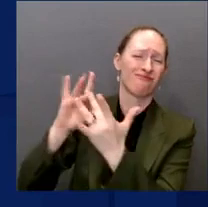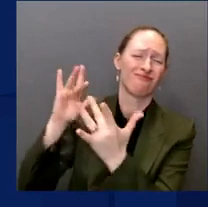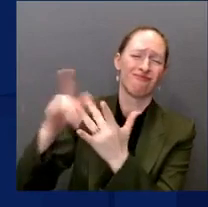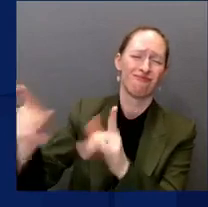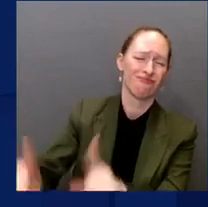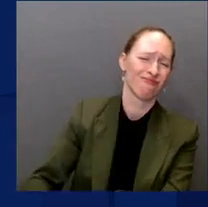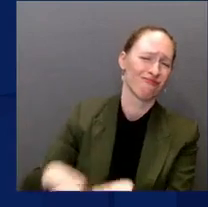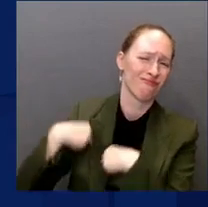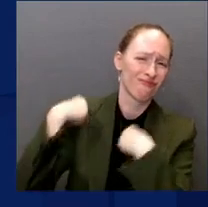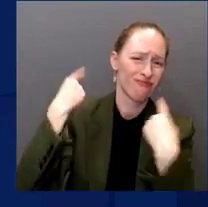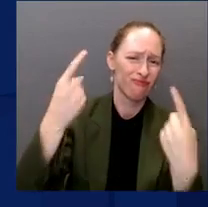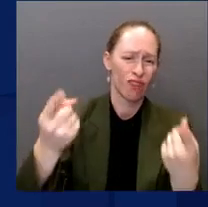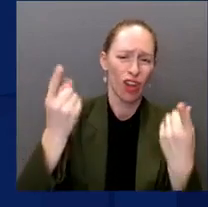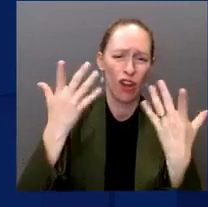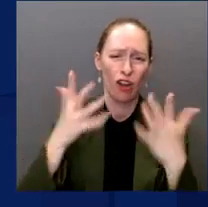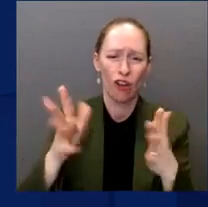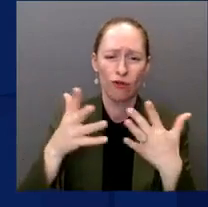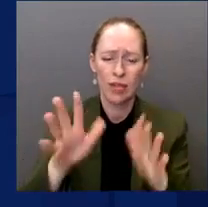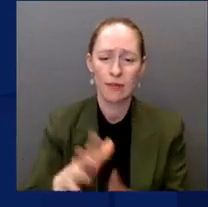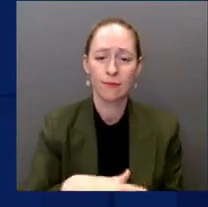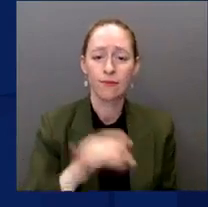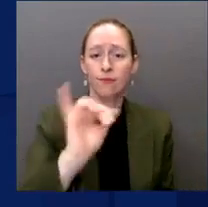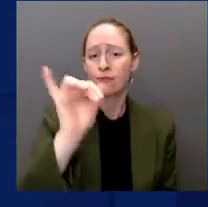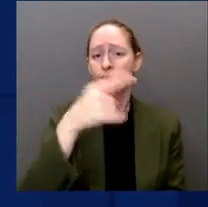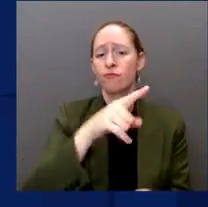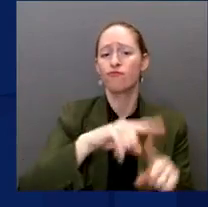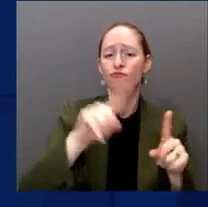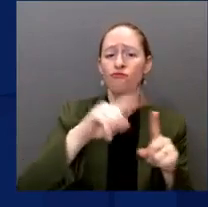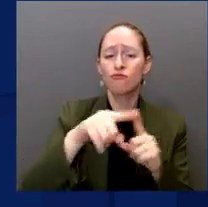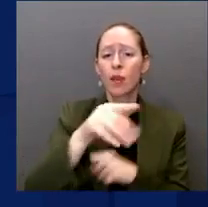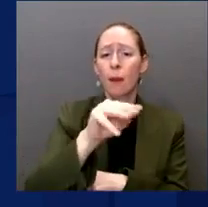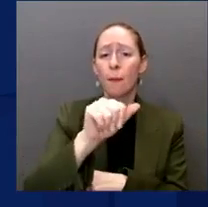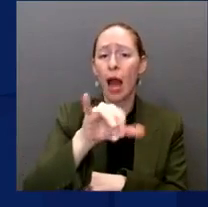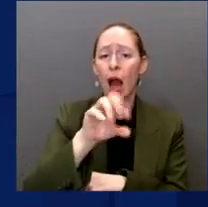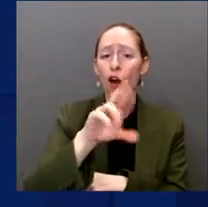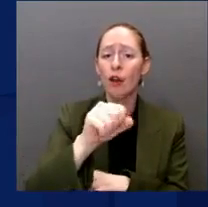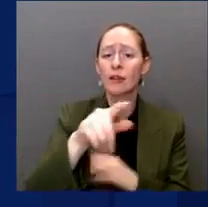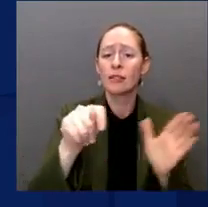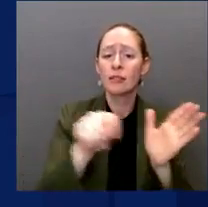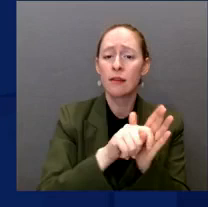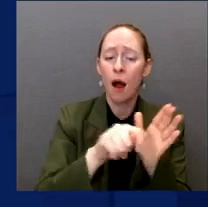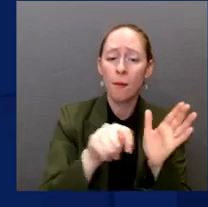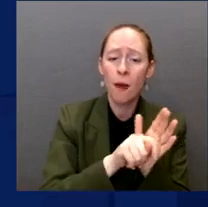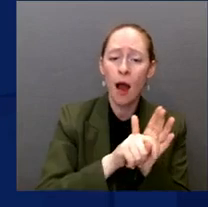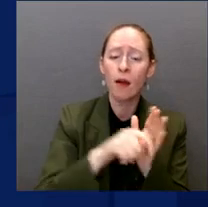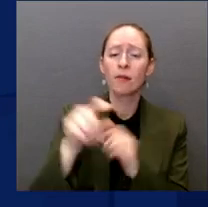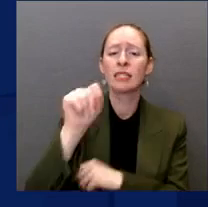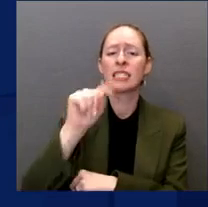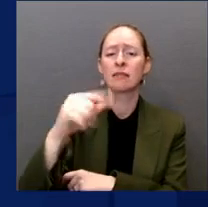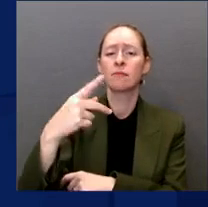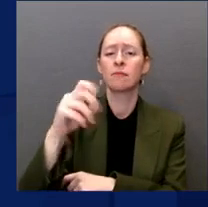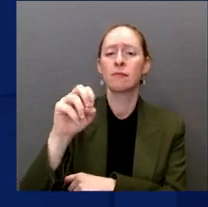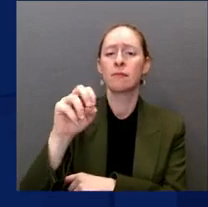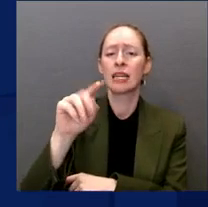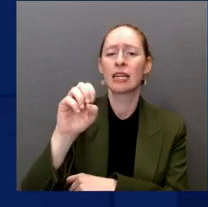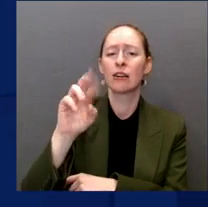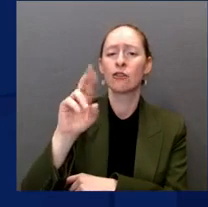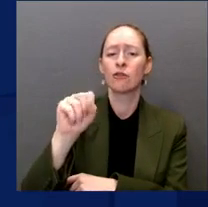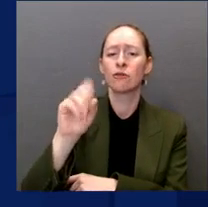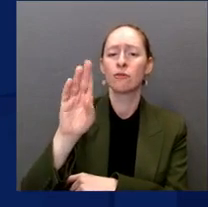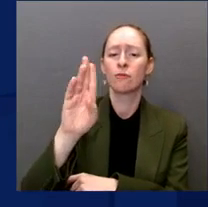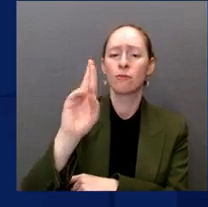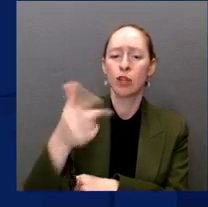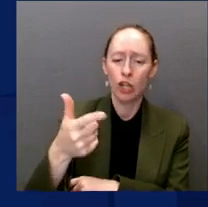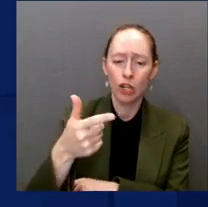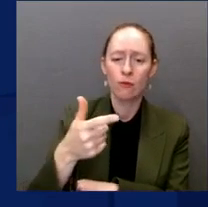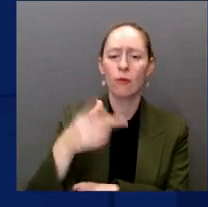Tampa, St. Pete, and Clearwater. And my message has been absolutely clear,